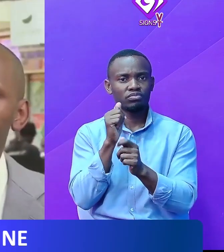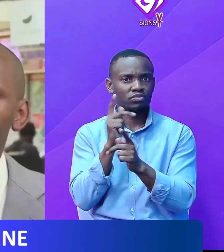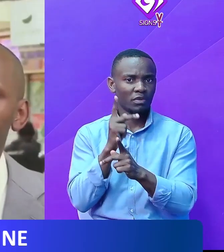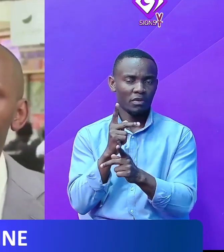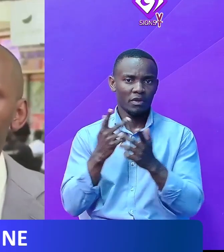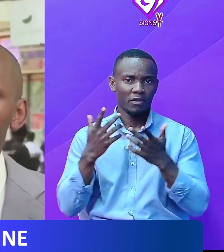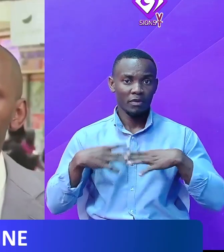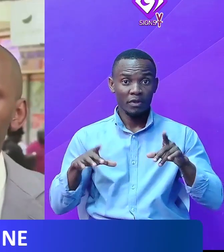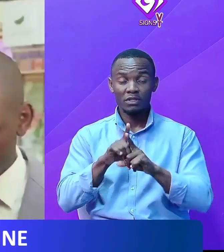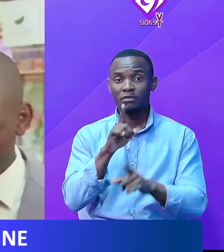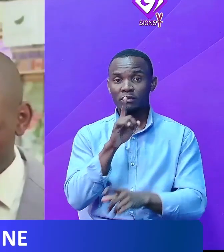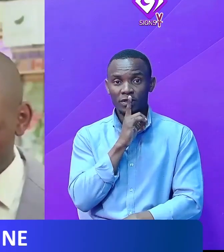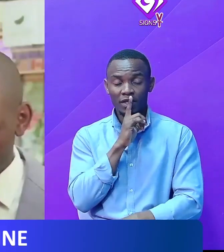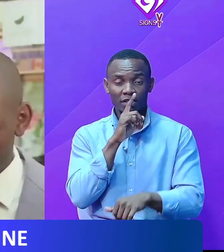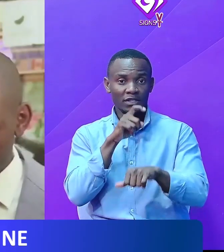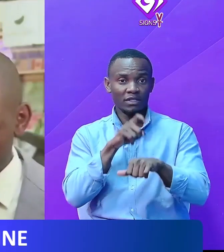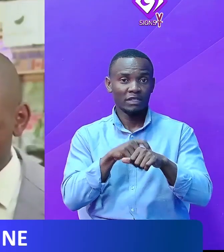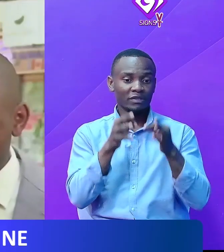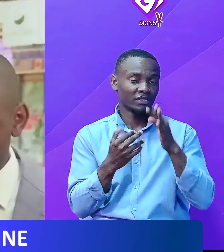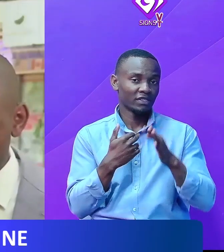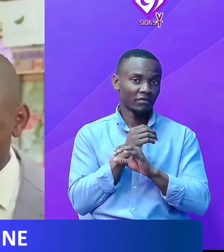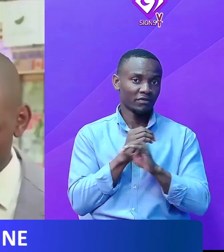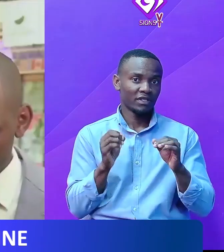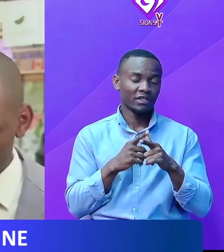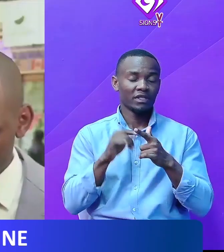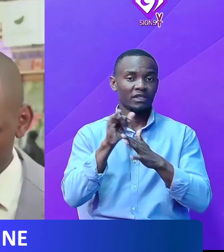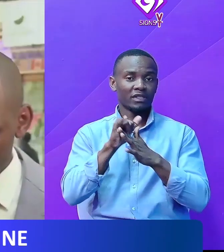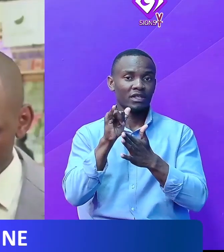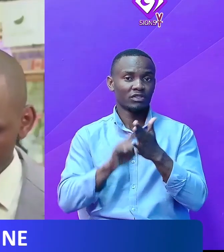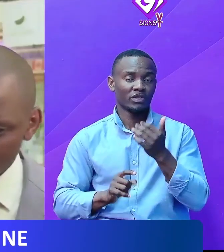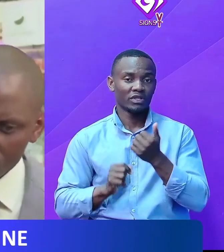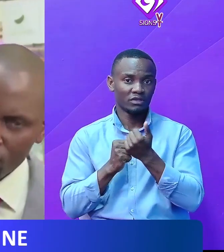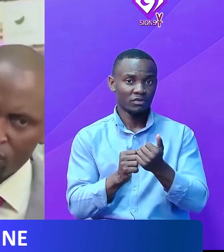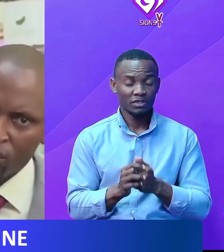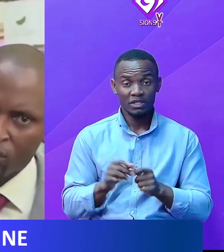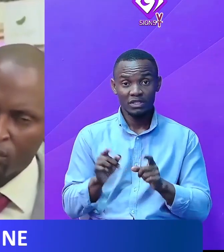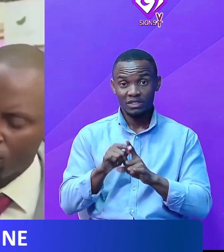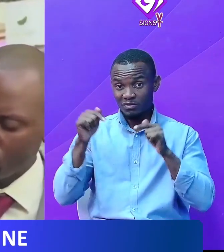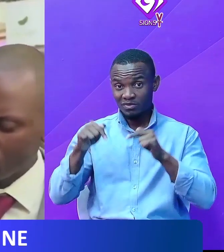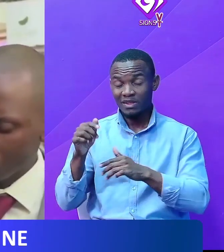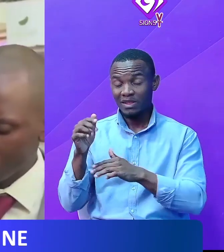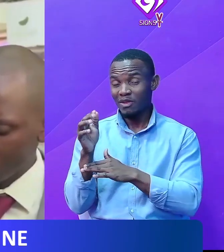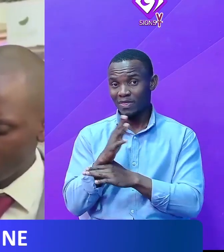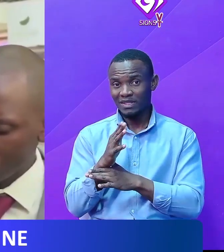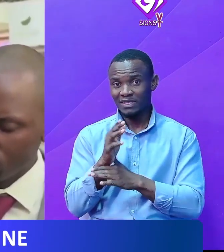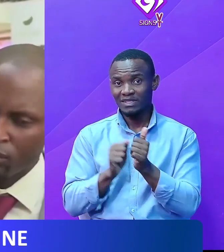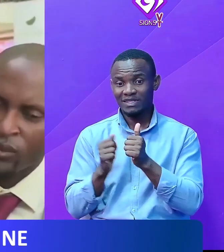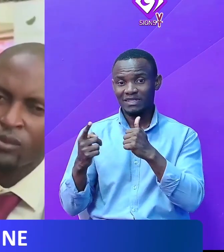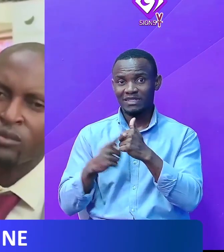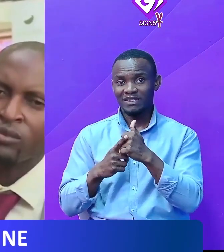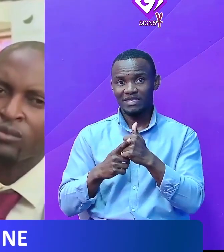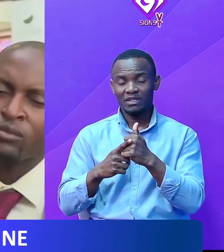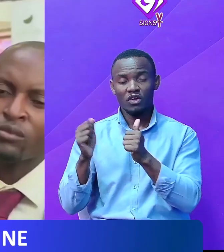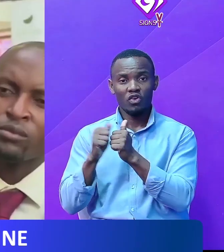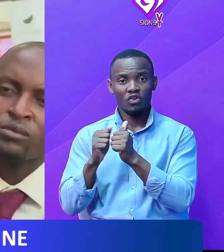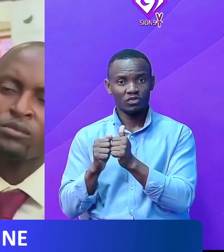to act is now. This Thursday, 16th October, citizens, human rights defenders